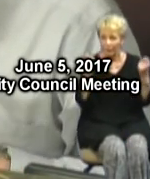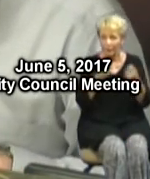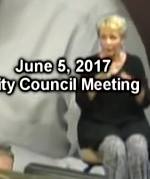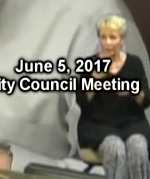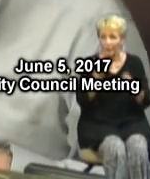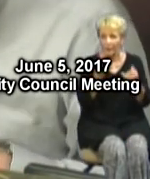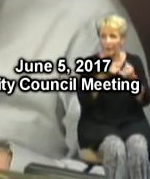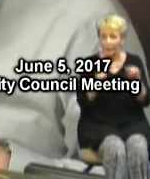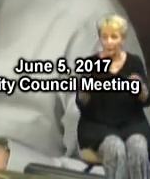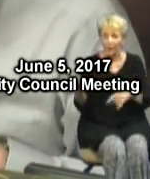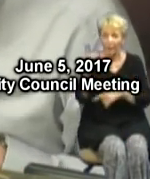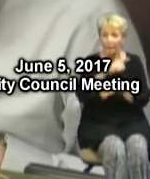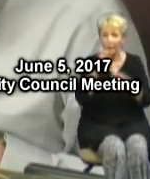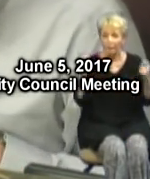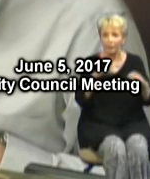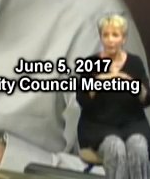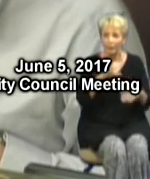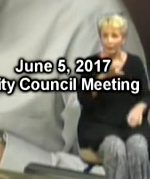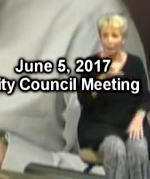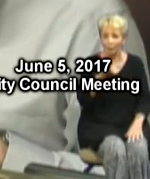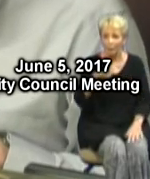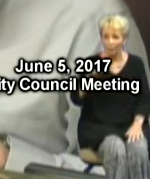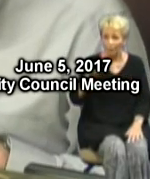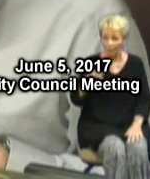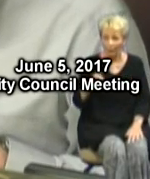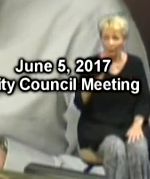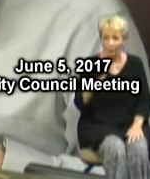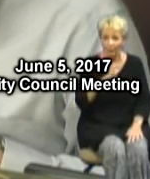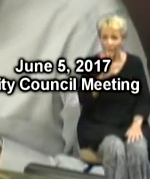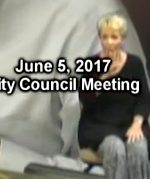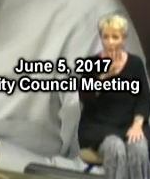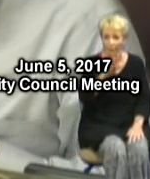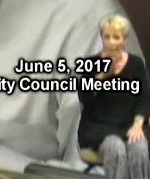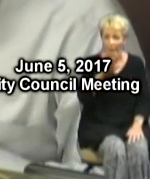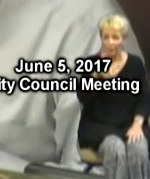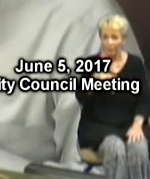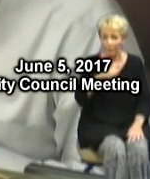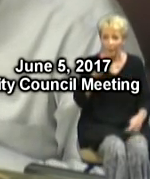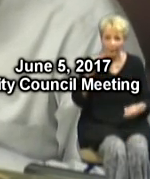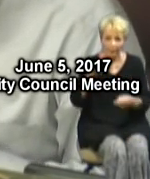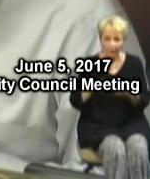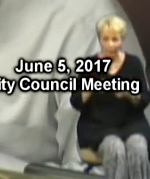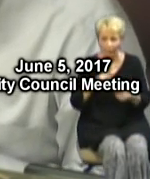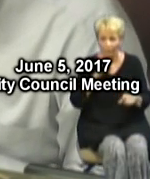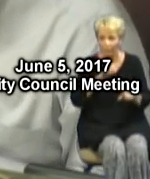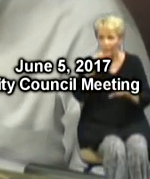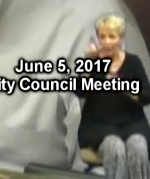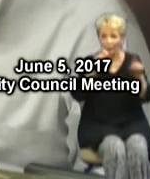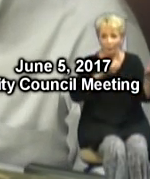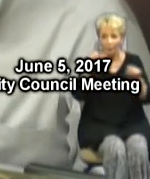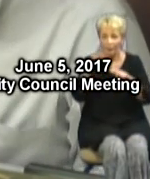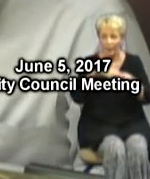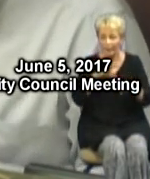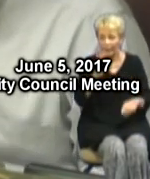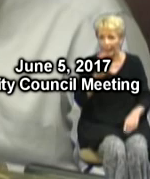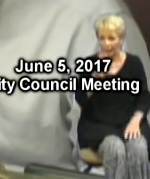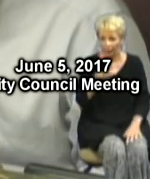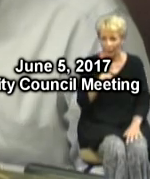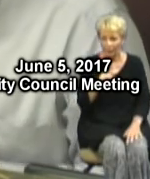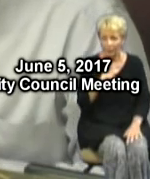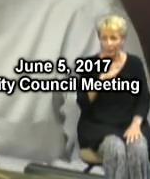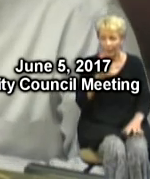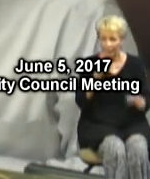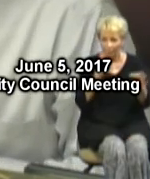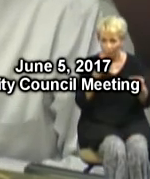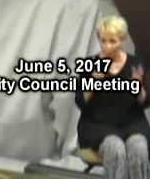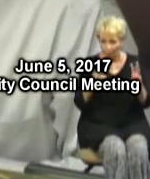Day celebration at Catawba Meadows Park, 5 p.m. until, and the fireworks will be approximately 9:30, weather